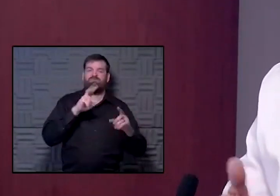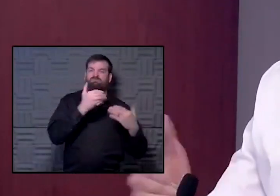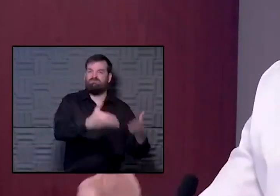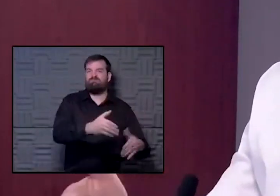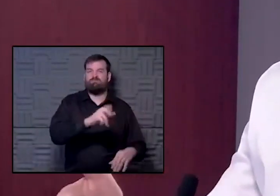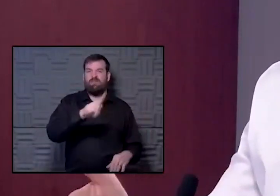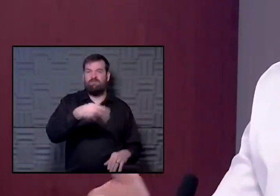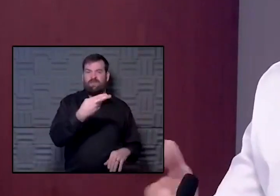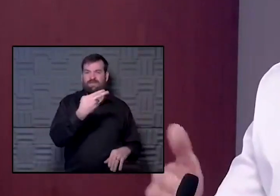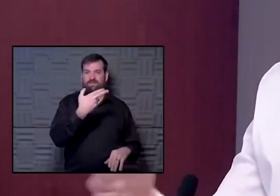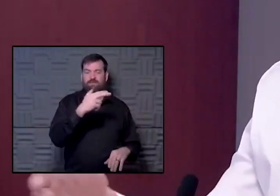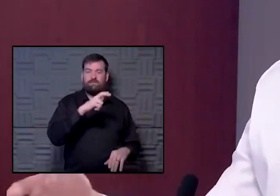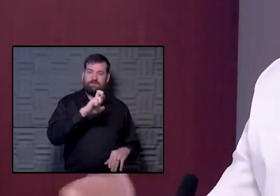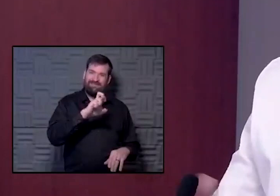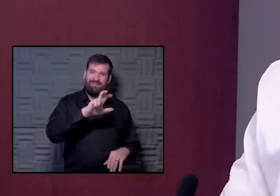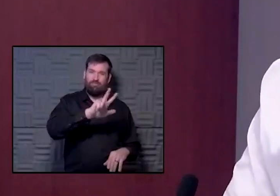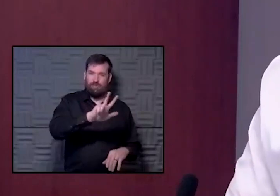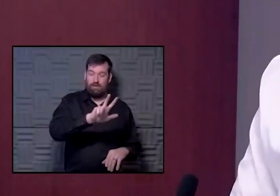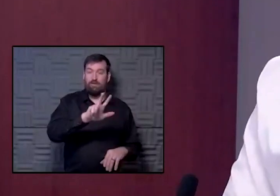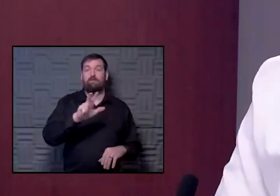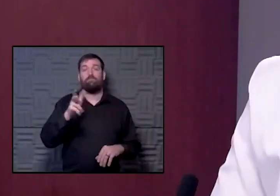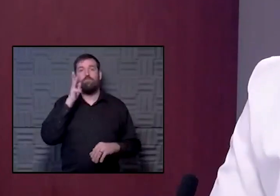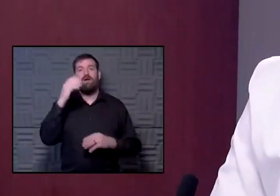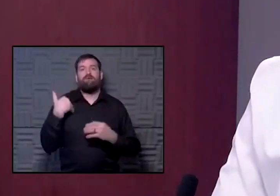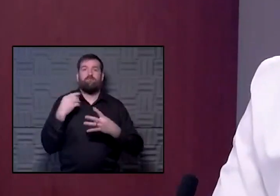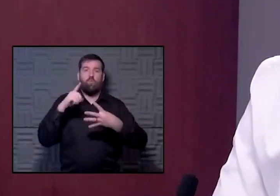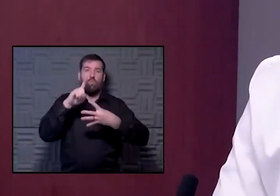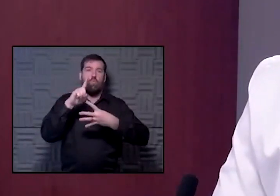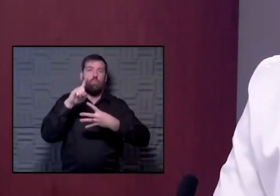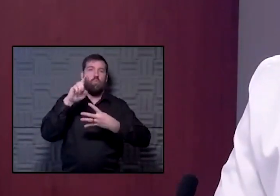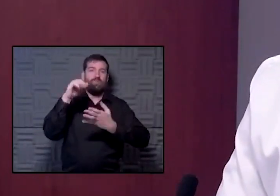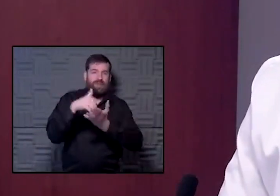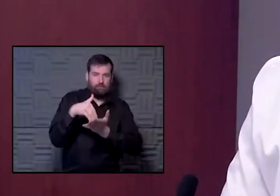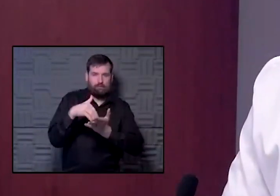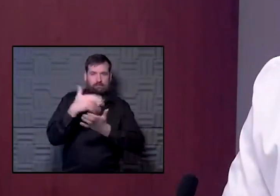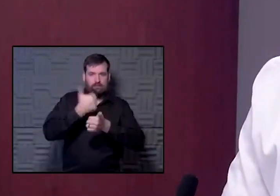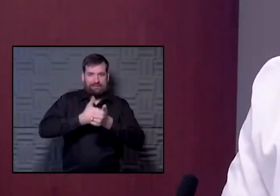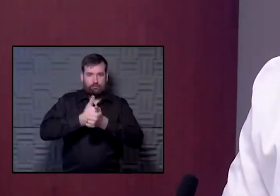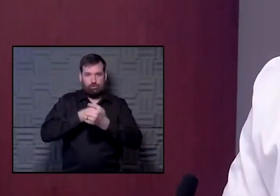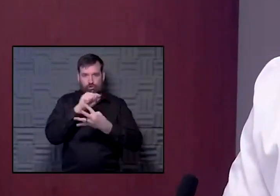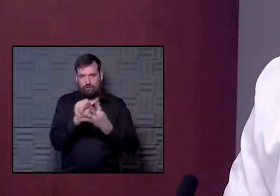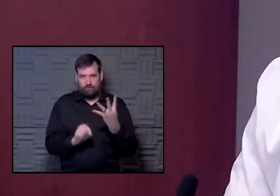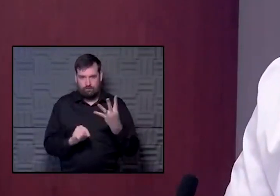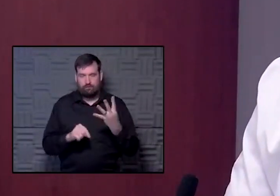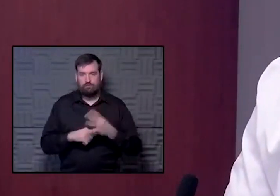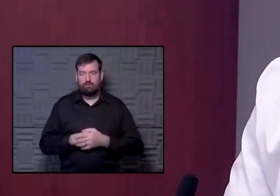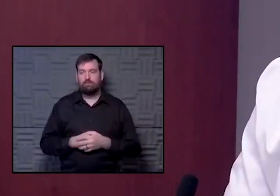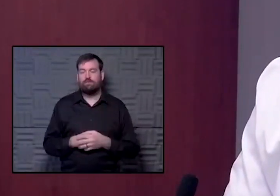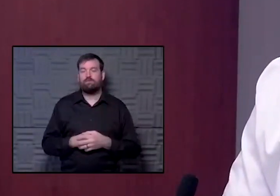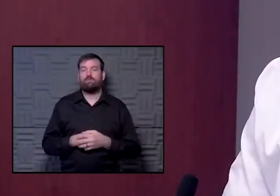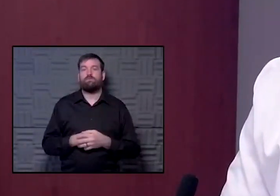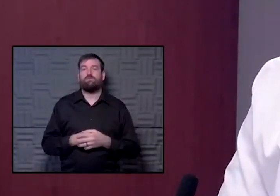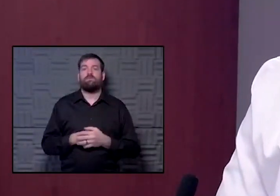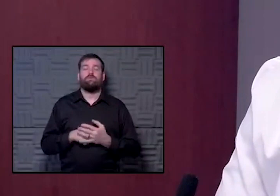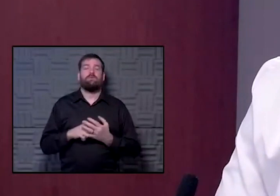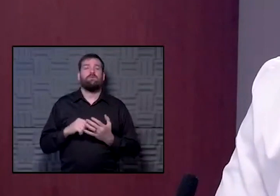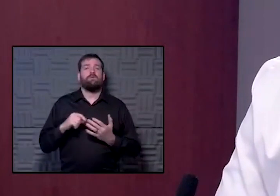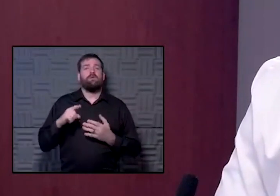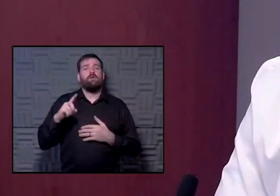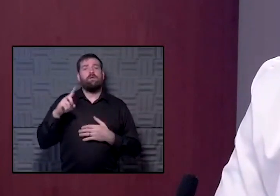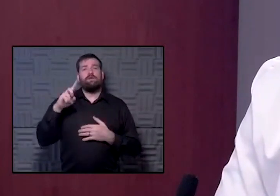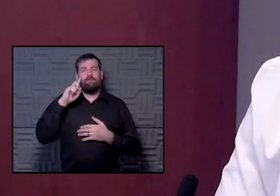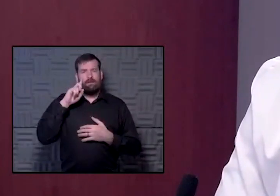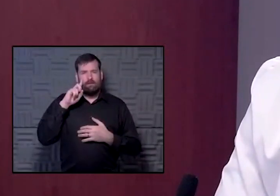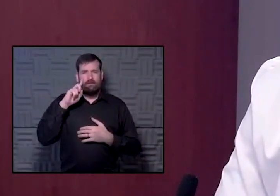have 1,000 patients in each of those arms to figure that out. I think that, a lot of this